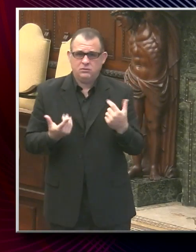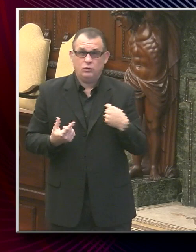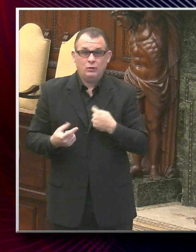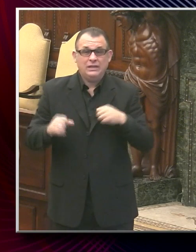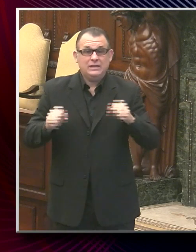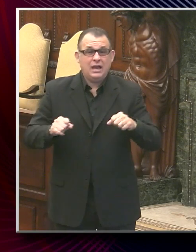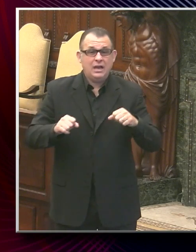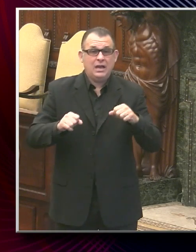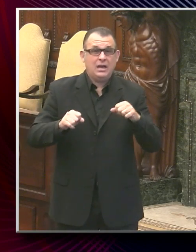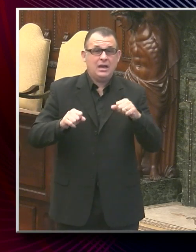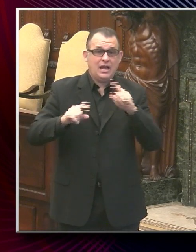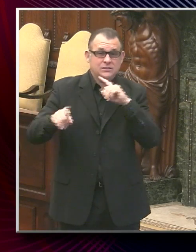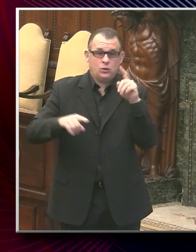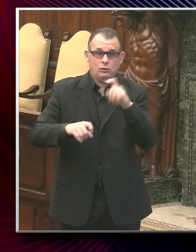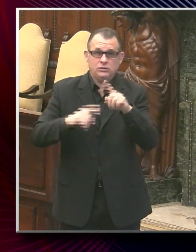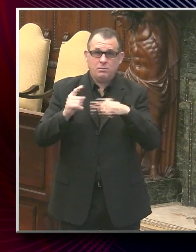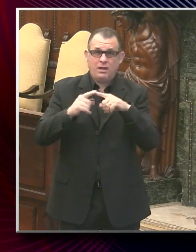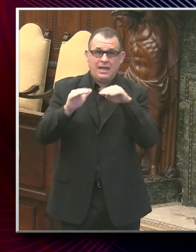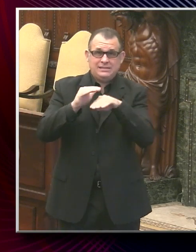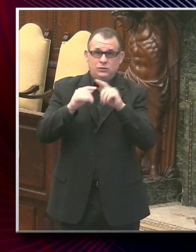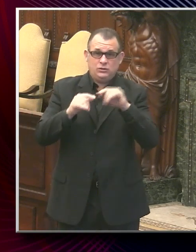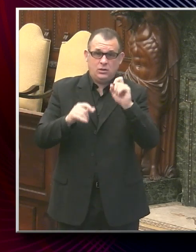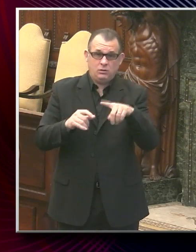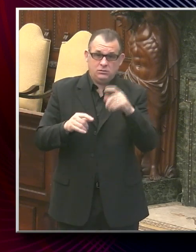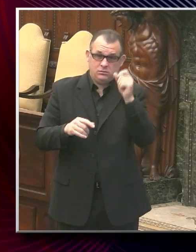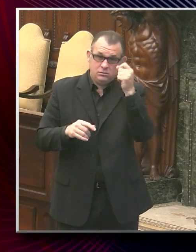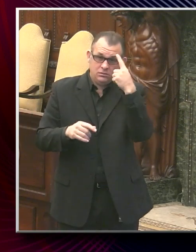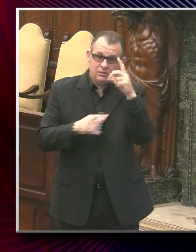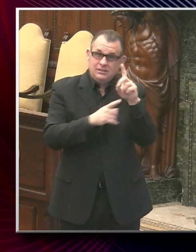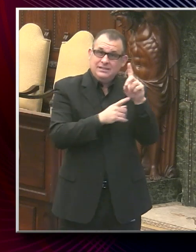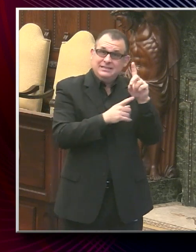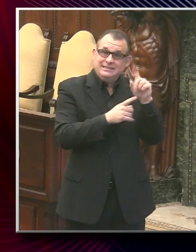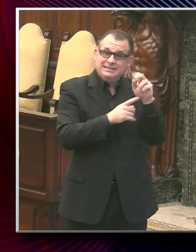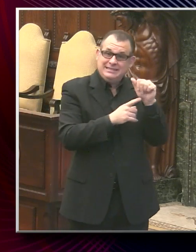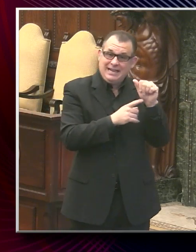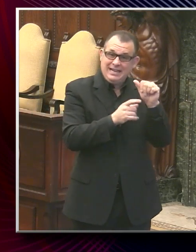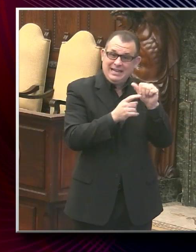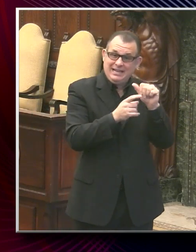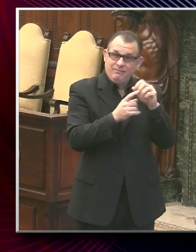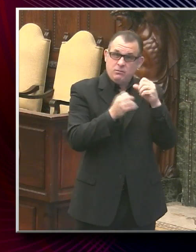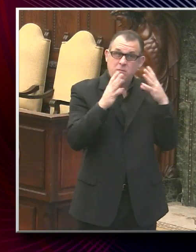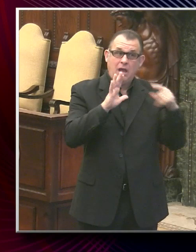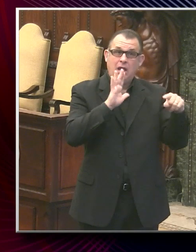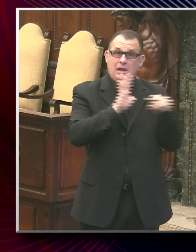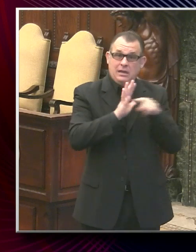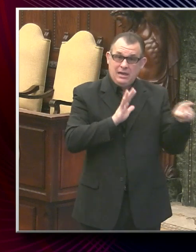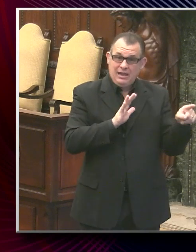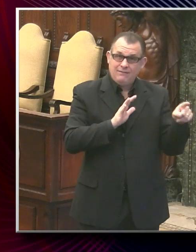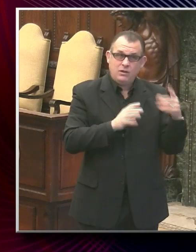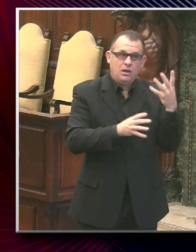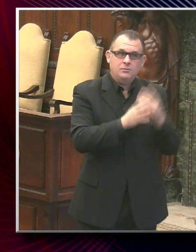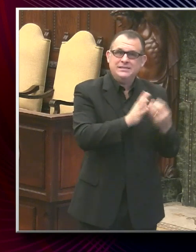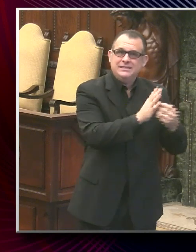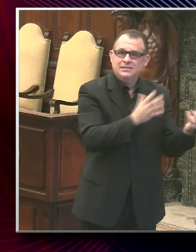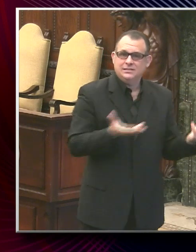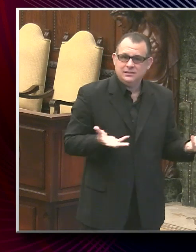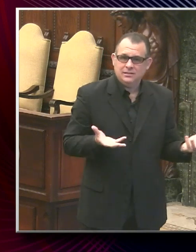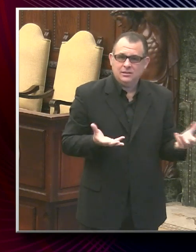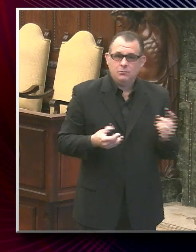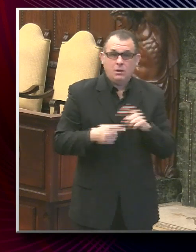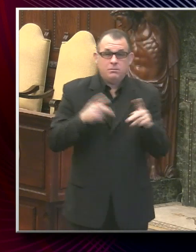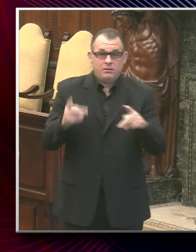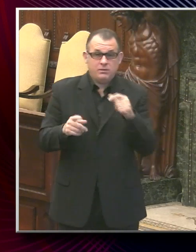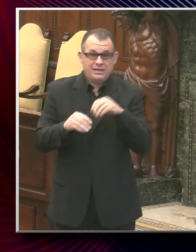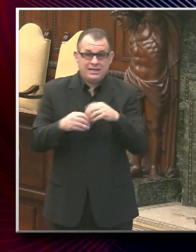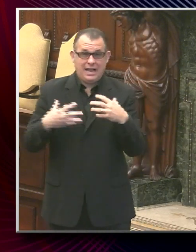testing, but because the data on race for most of our negative lab test results was missing. But our people in the health department